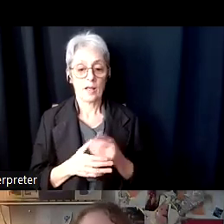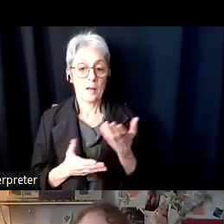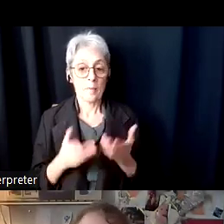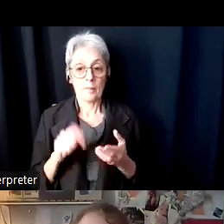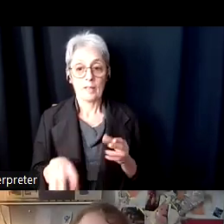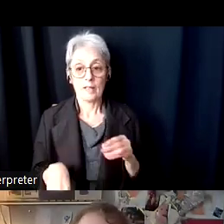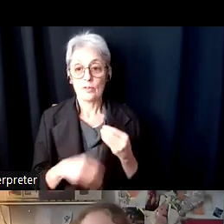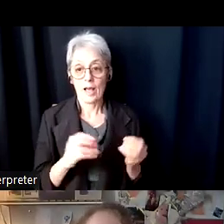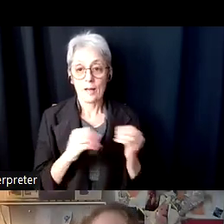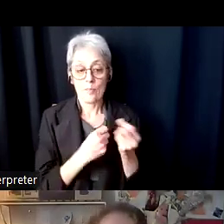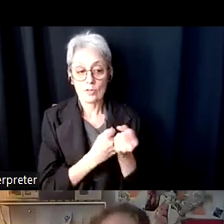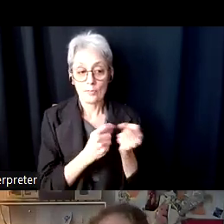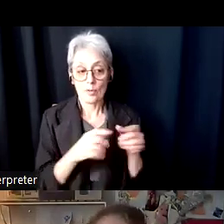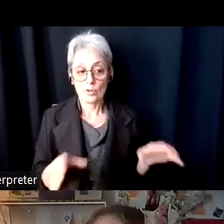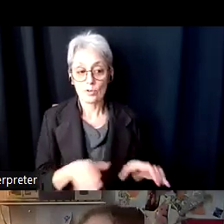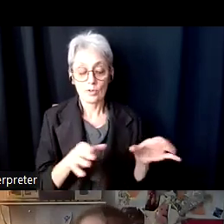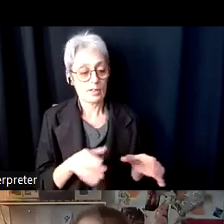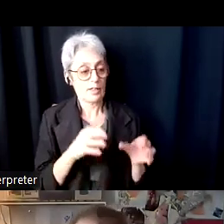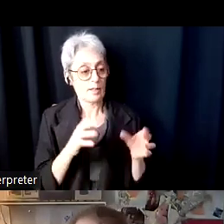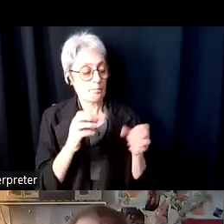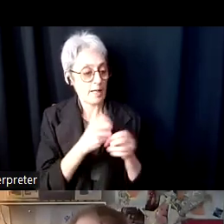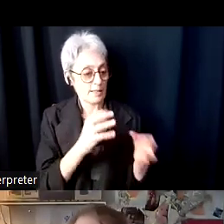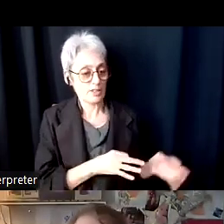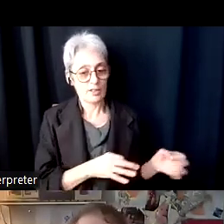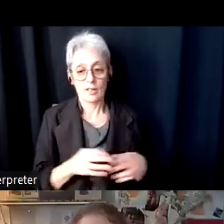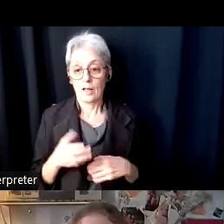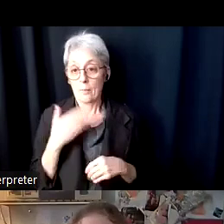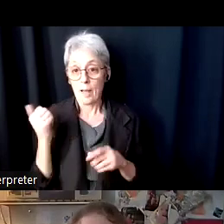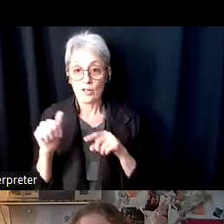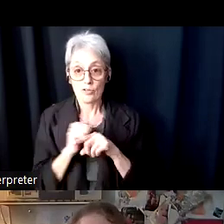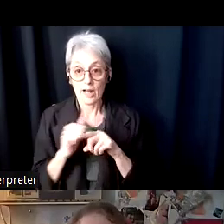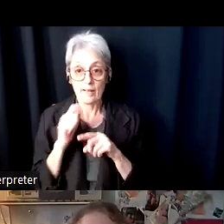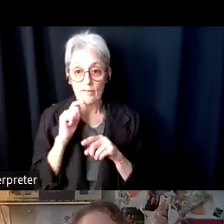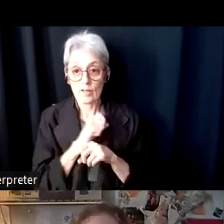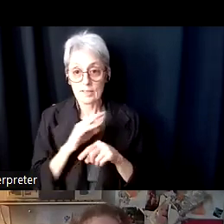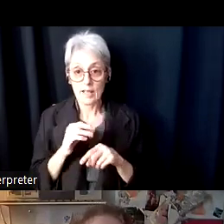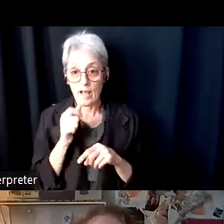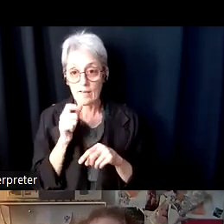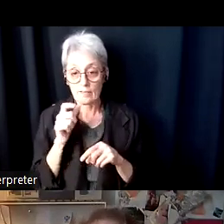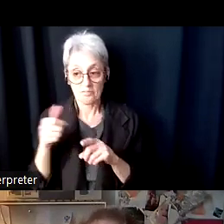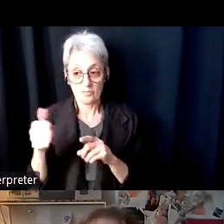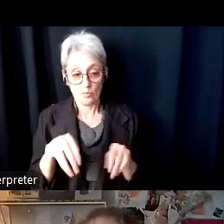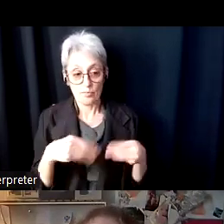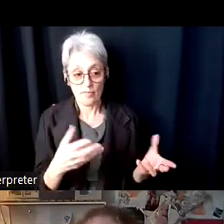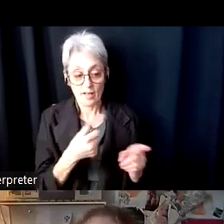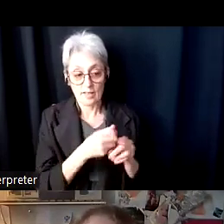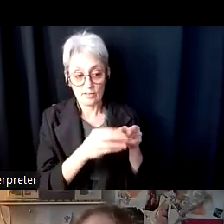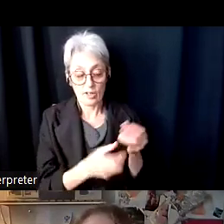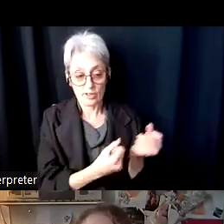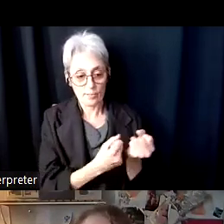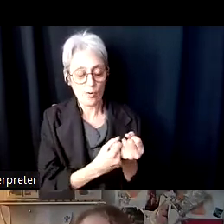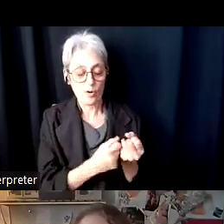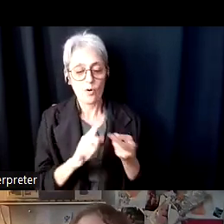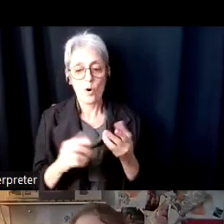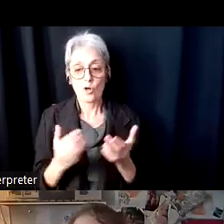facilitate decision-making, such as enhanced training for staff who provide self-direction supports, or updated requirements for individuals